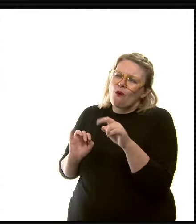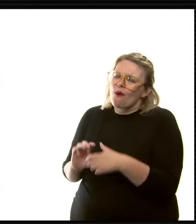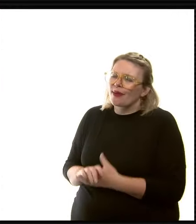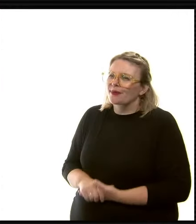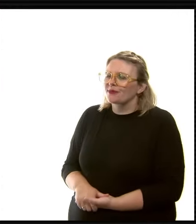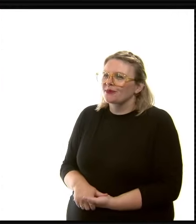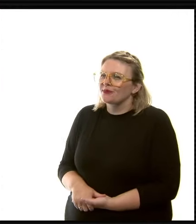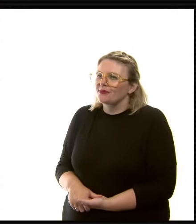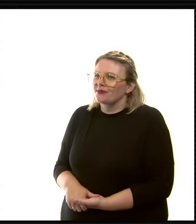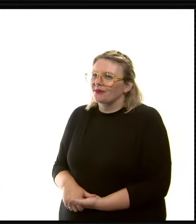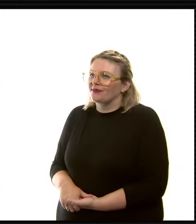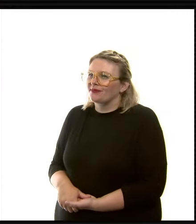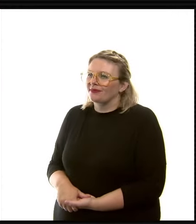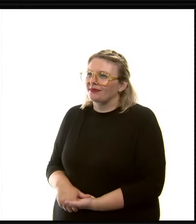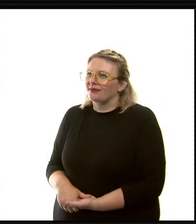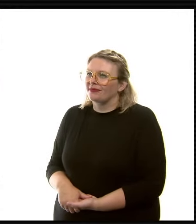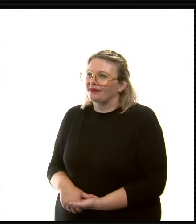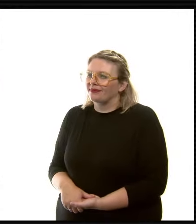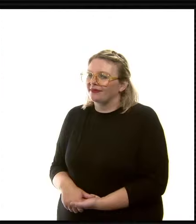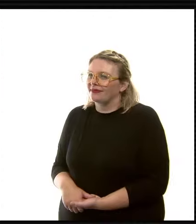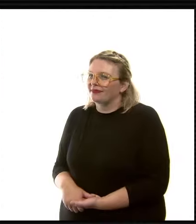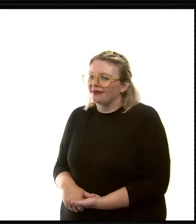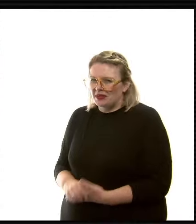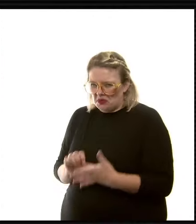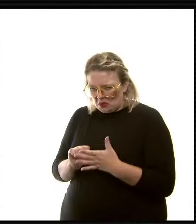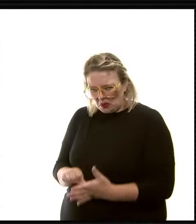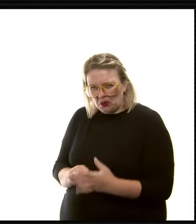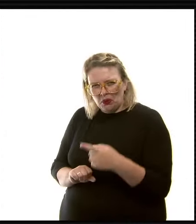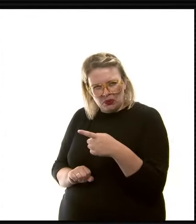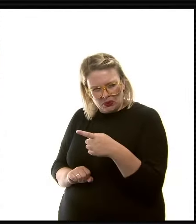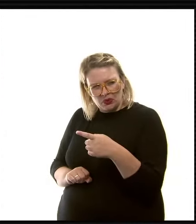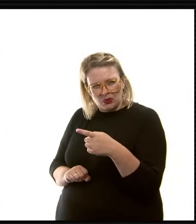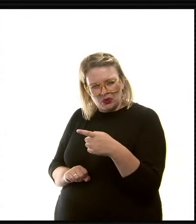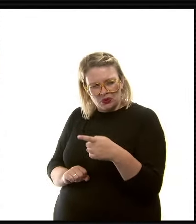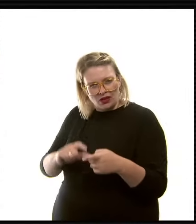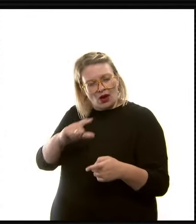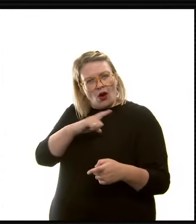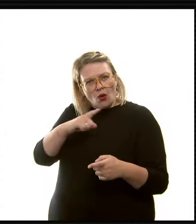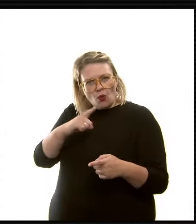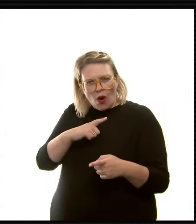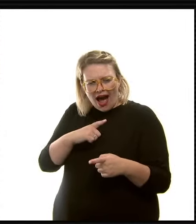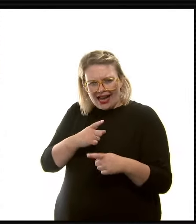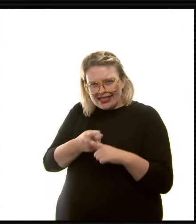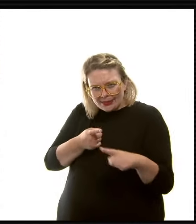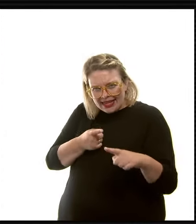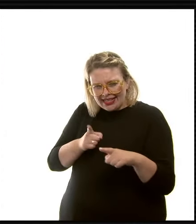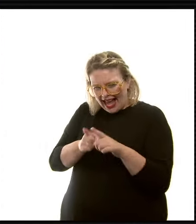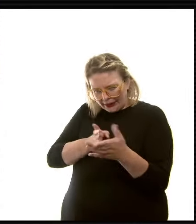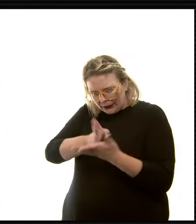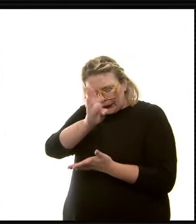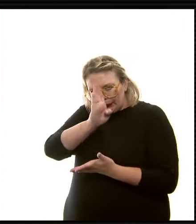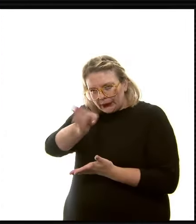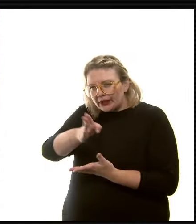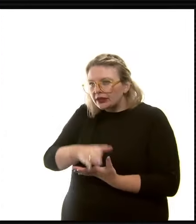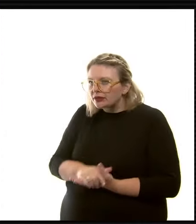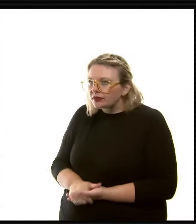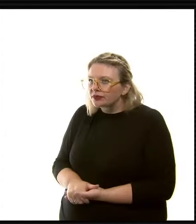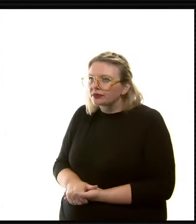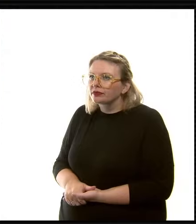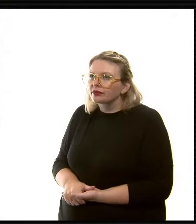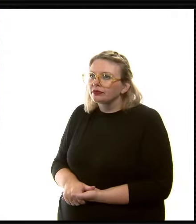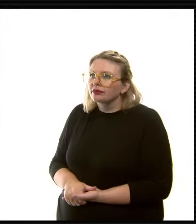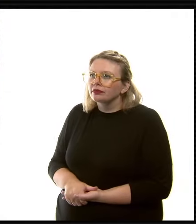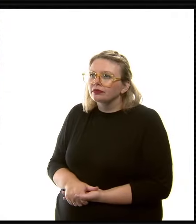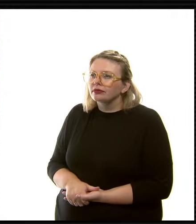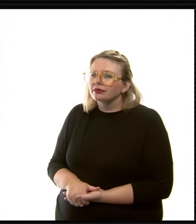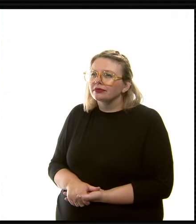Oh! So close. So close. Okay, here we go. It's hard, this, because it's both speed and precision. Right. You got it, Vic. You got